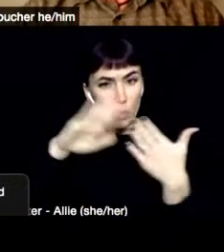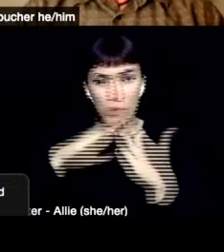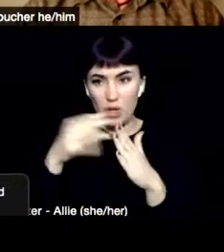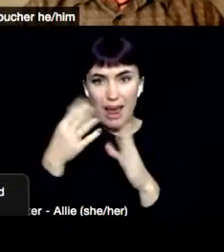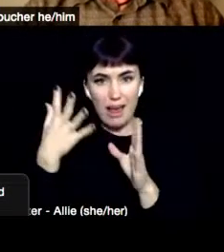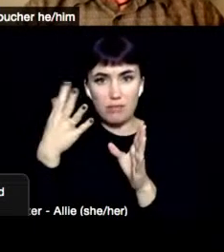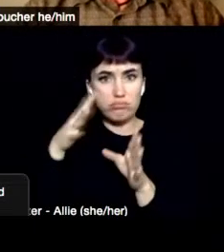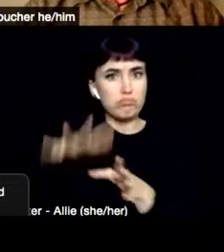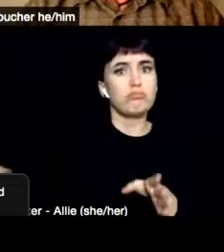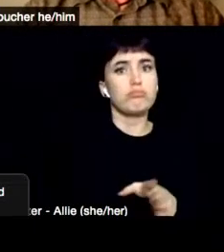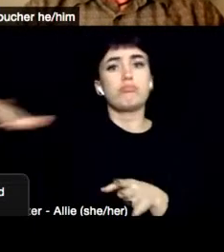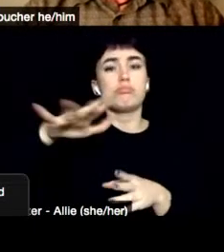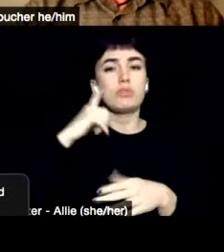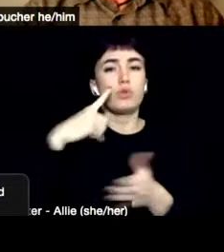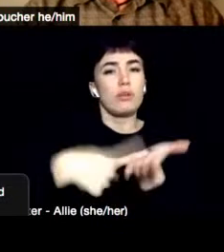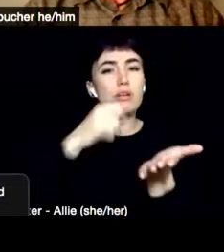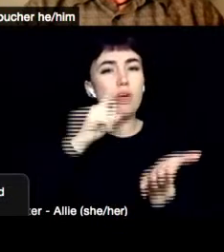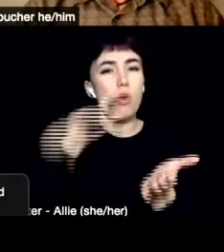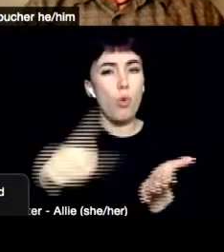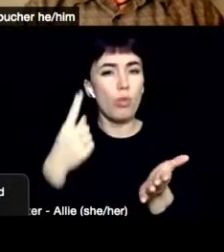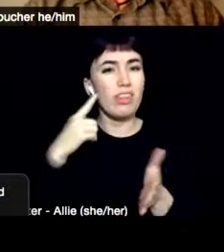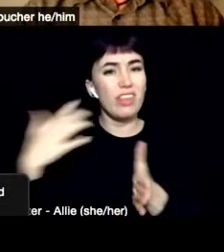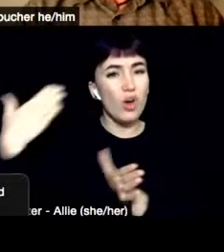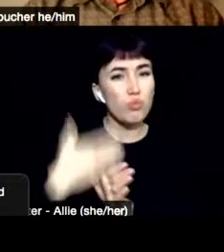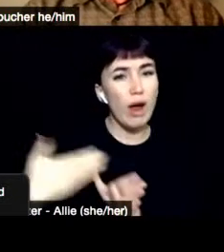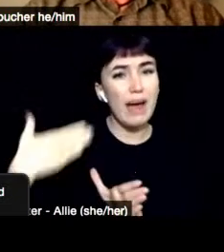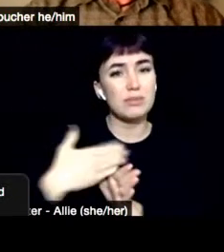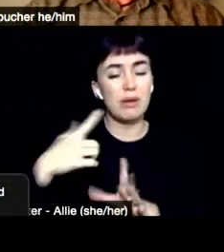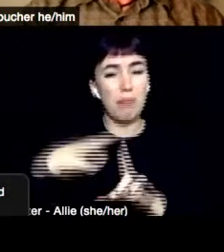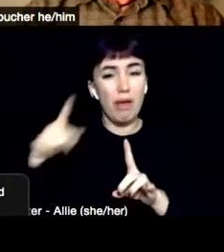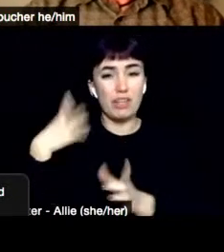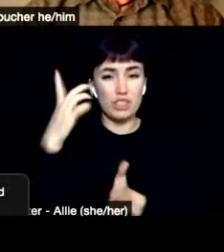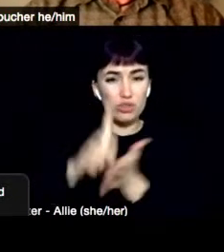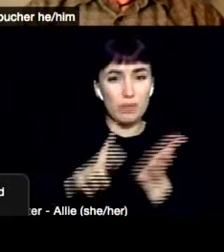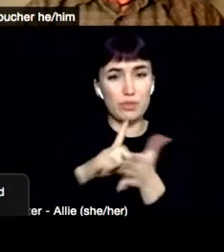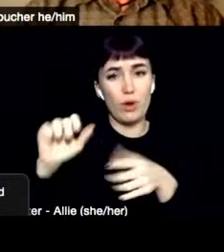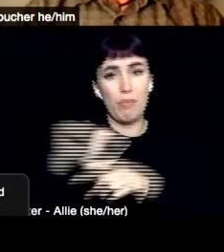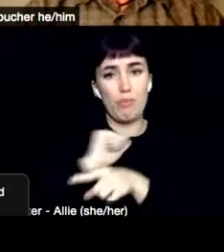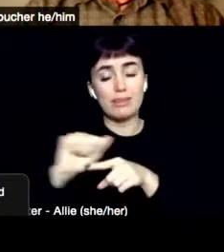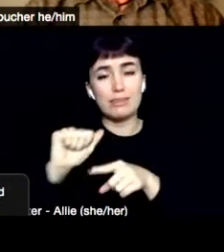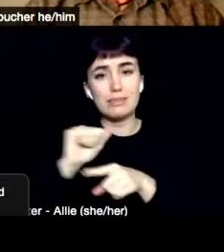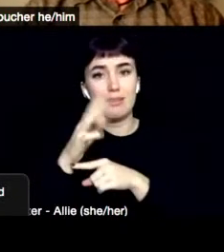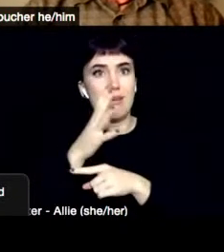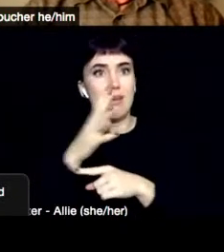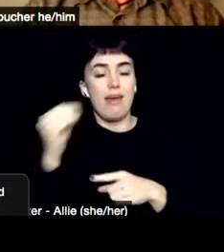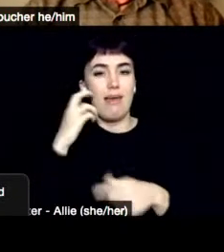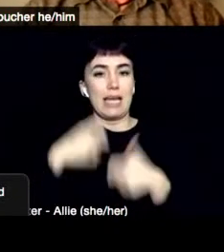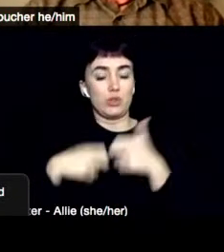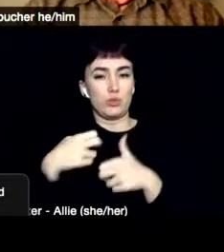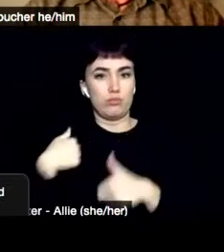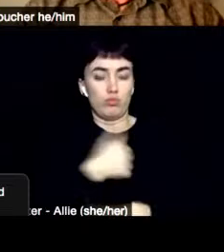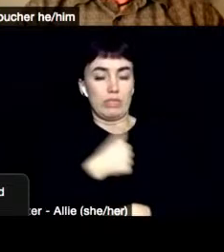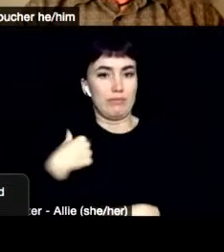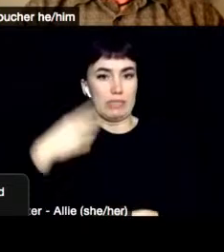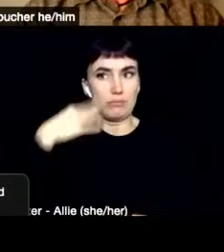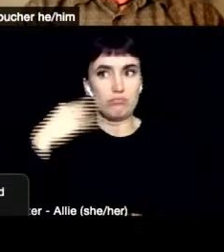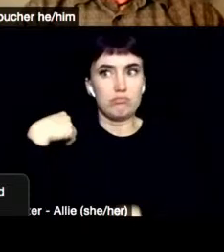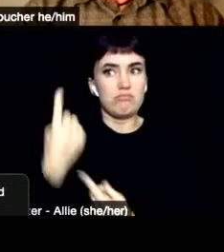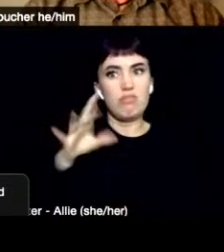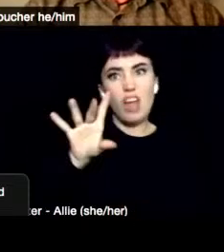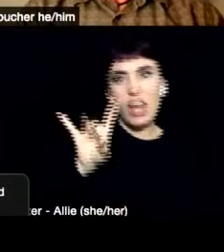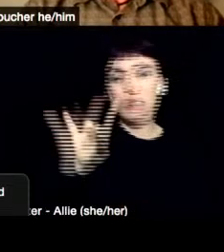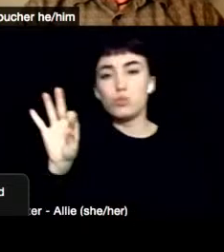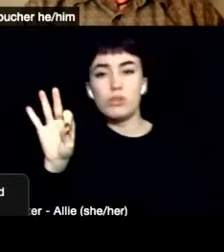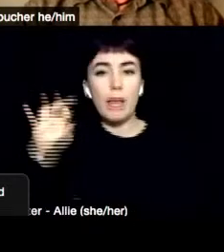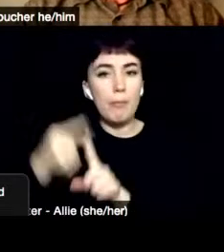so that we could discuss not only the harassment, but the discriminatory practices and issues we have faced in the last 8 to 9